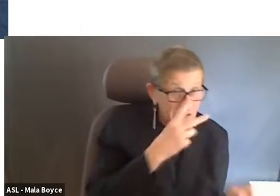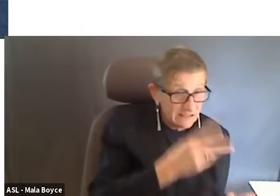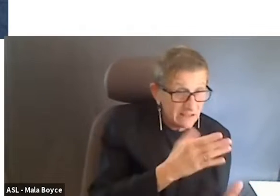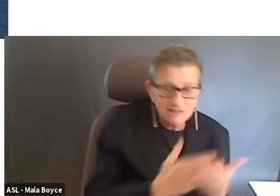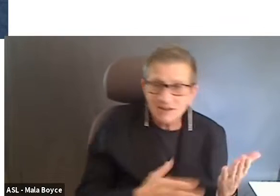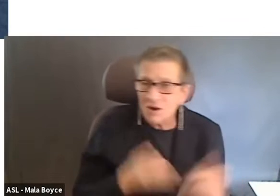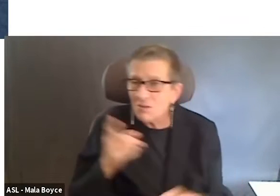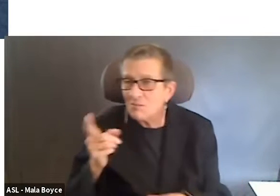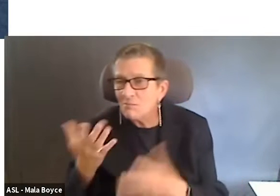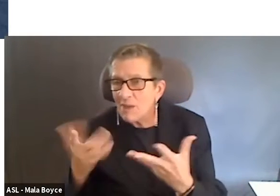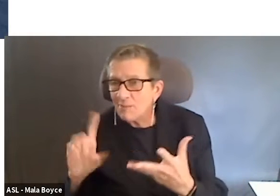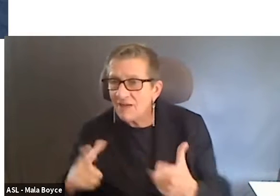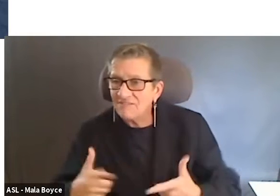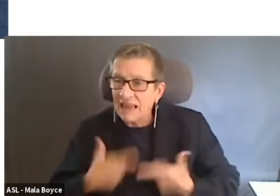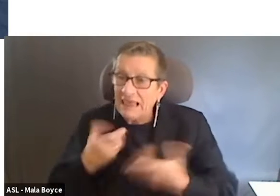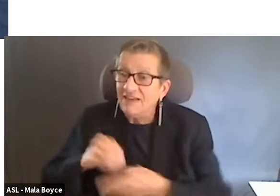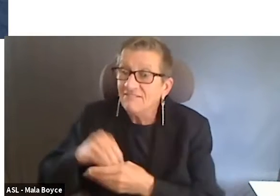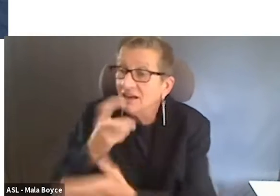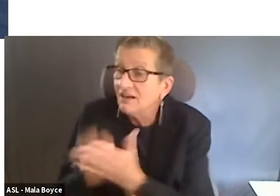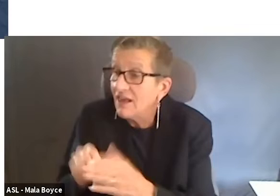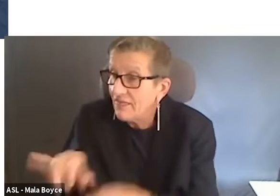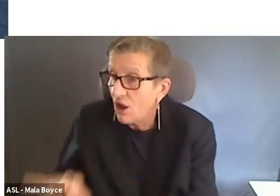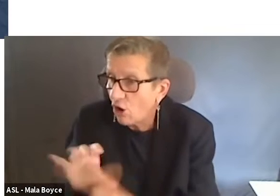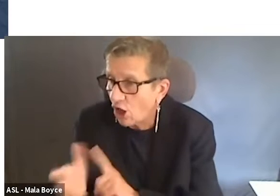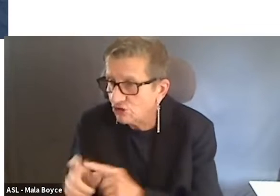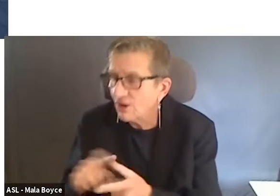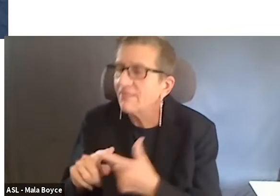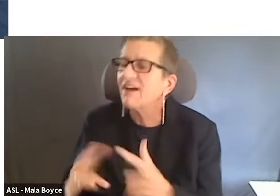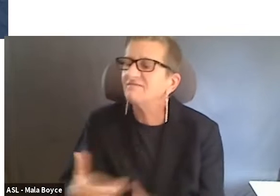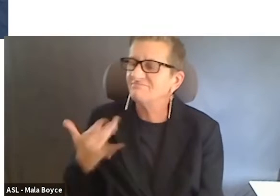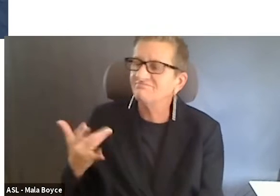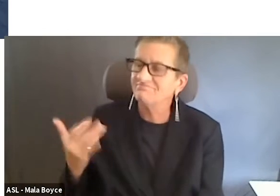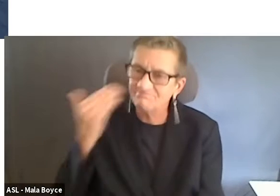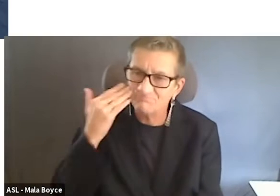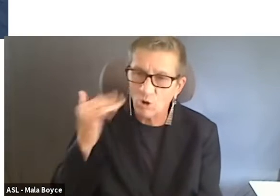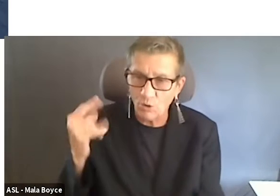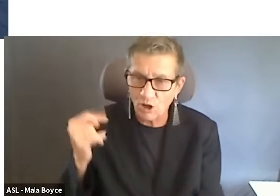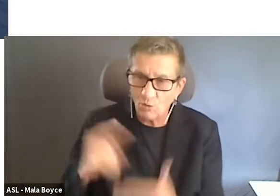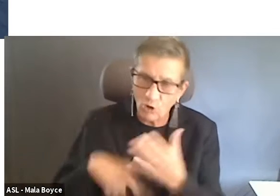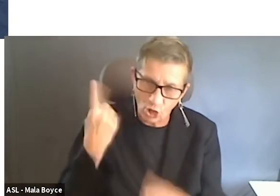to live in the culture to fully know how that looks.